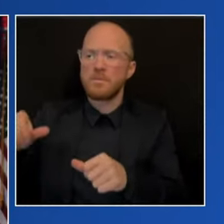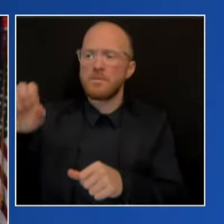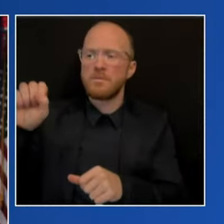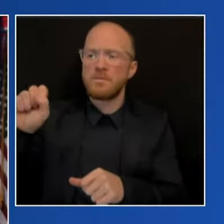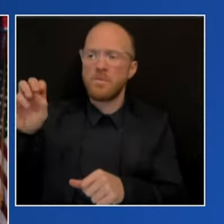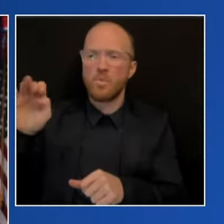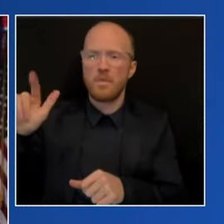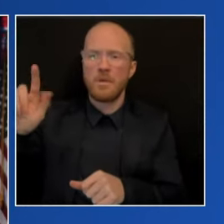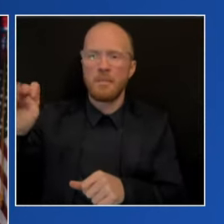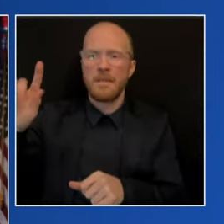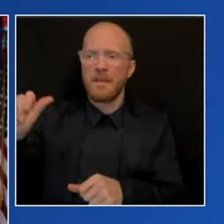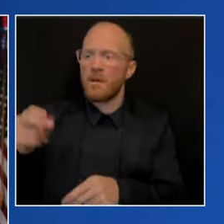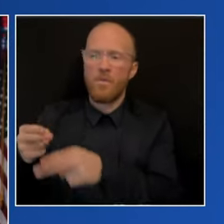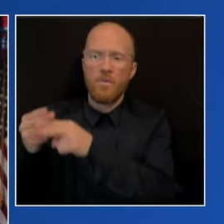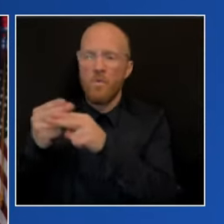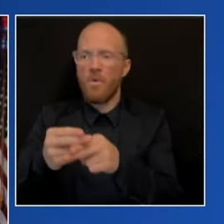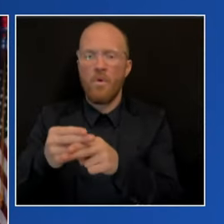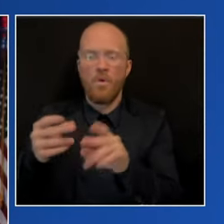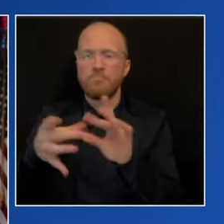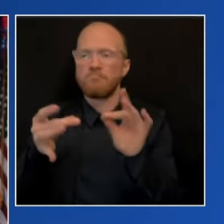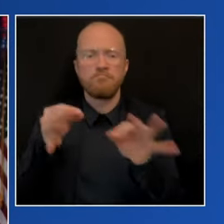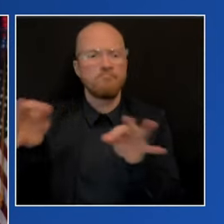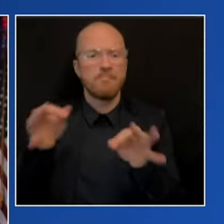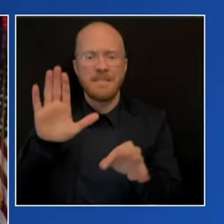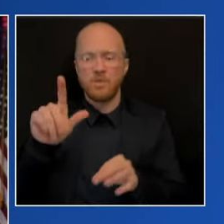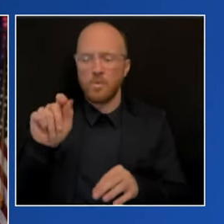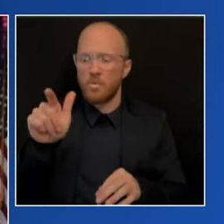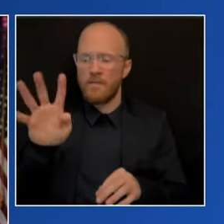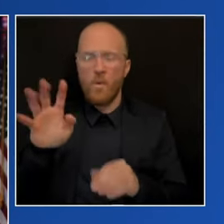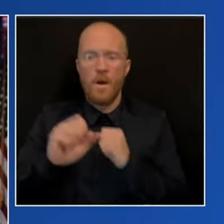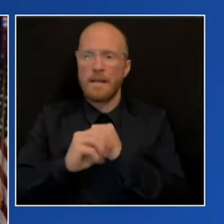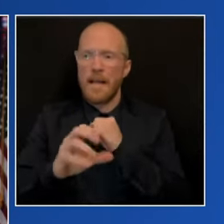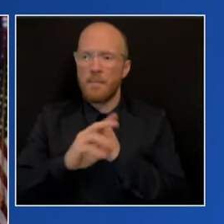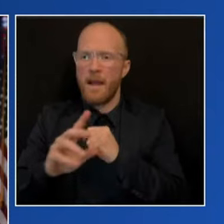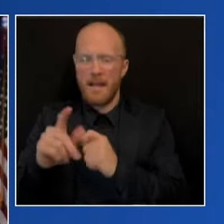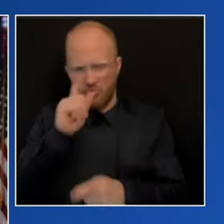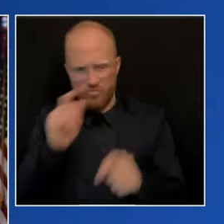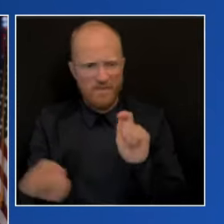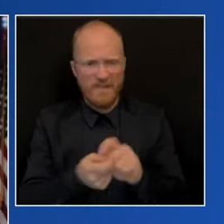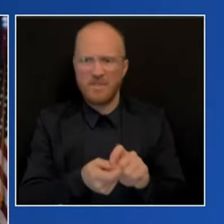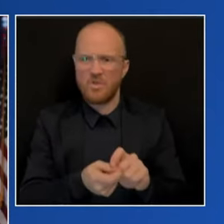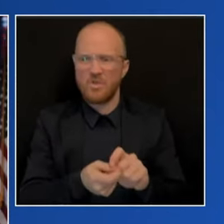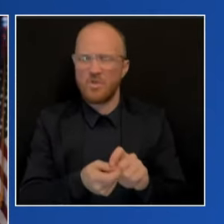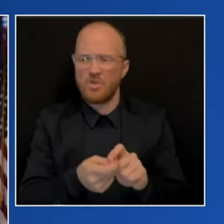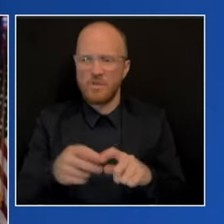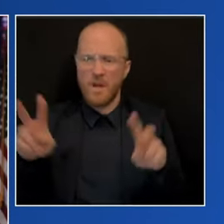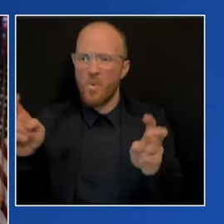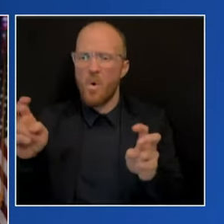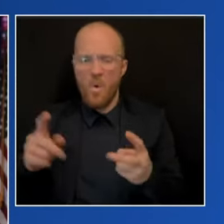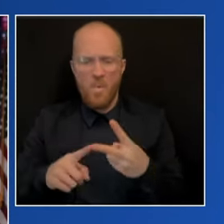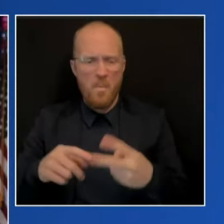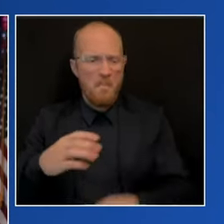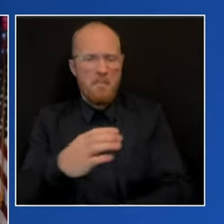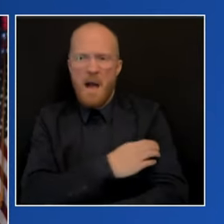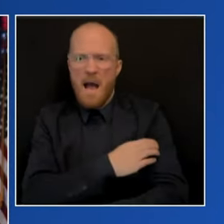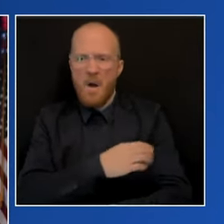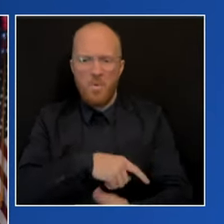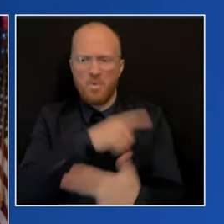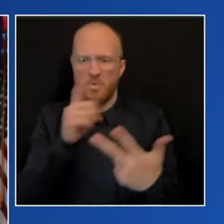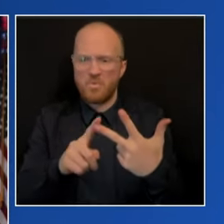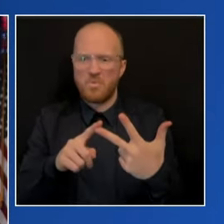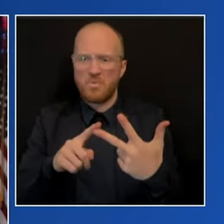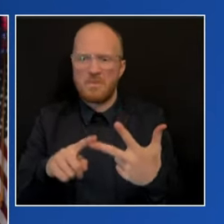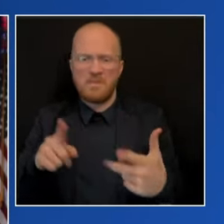best describe his 2024 campaign, quote, revenge, quote, power, and quote,